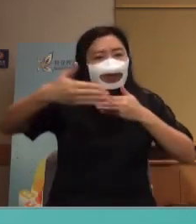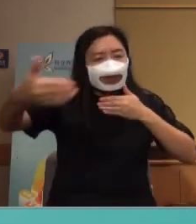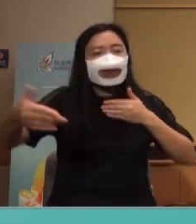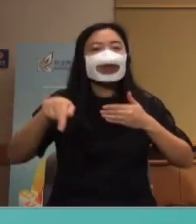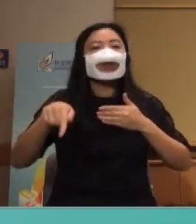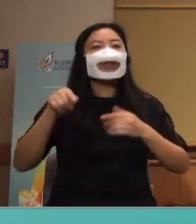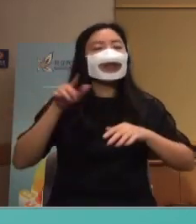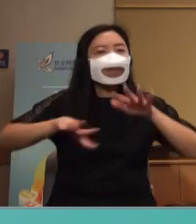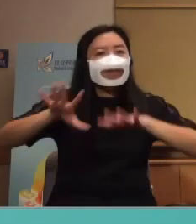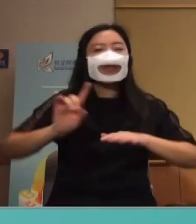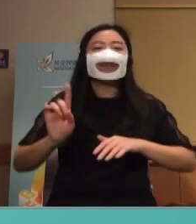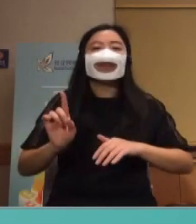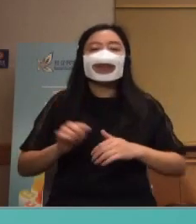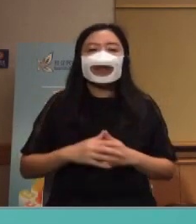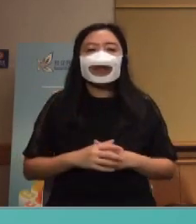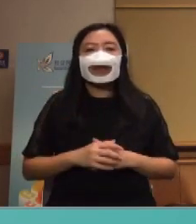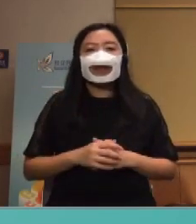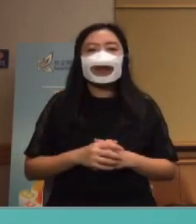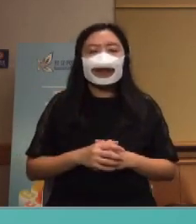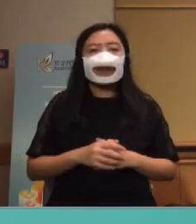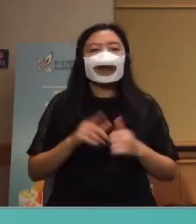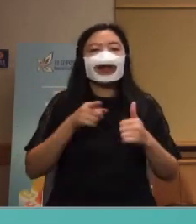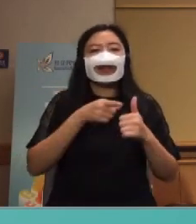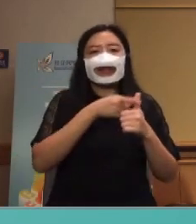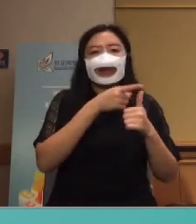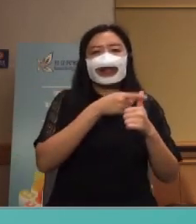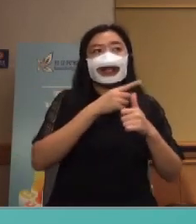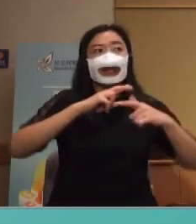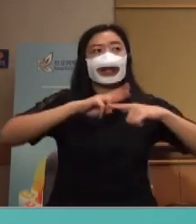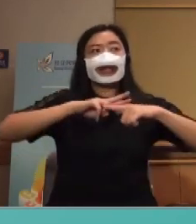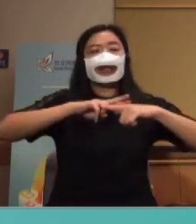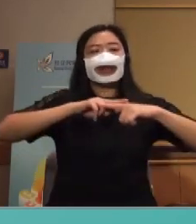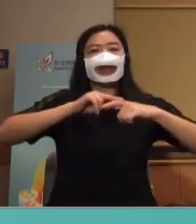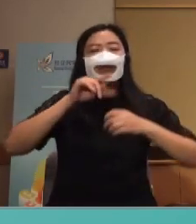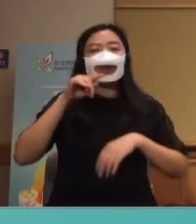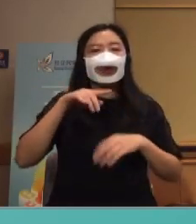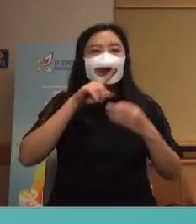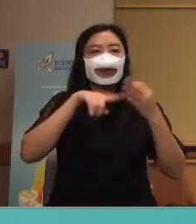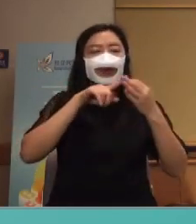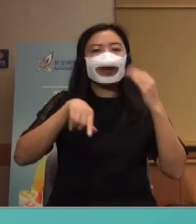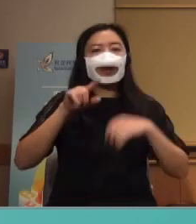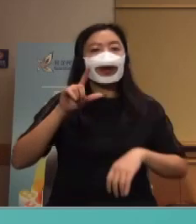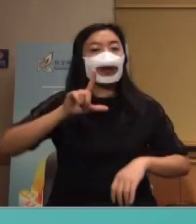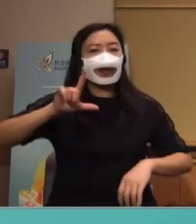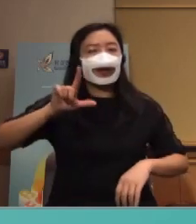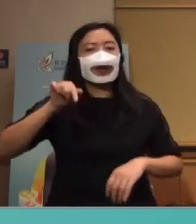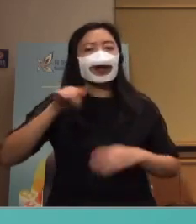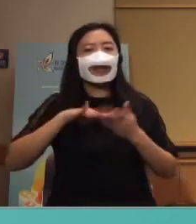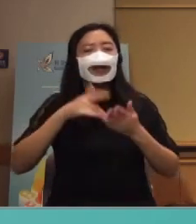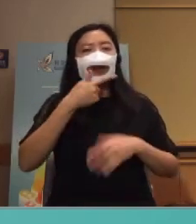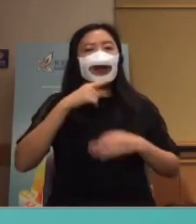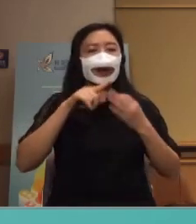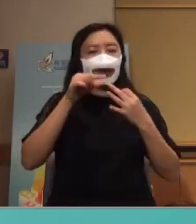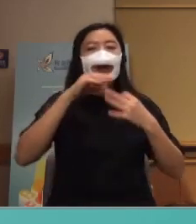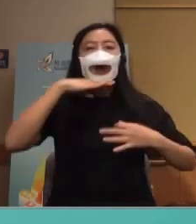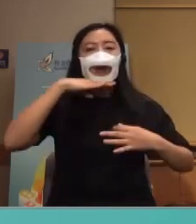So first, I would love to introduce Louis to the stage. Yes. I would